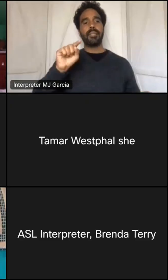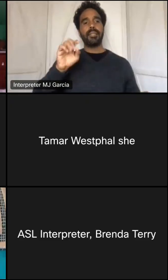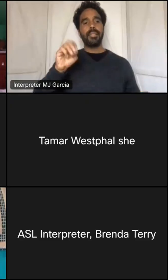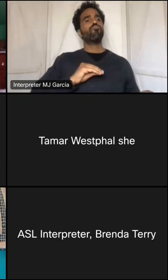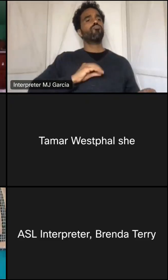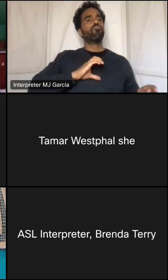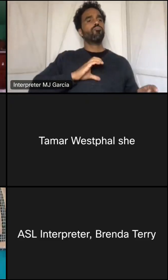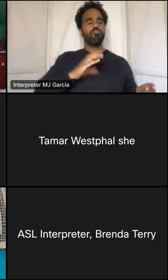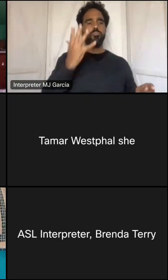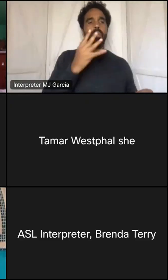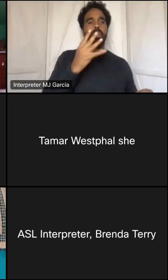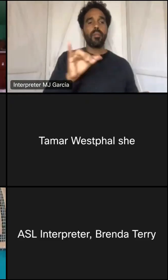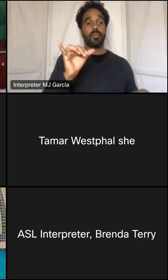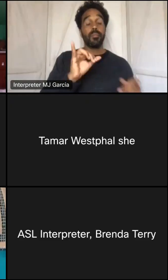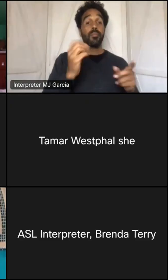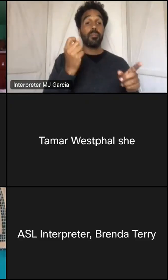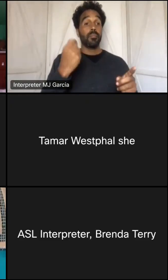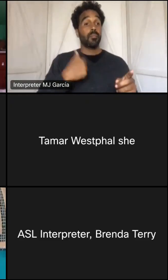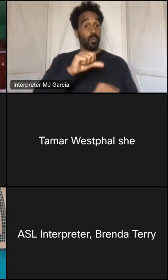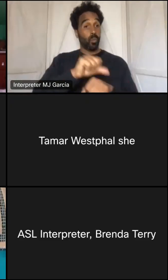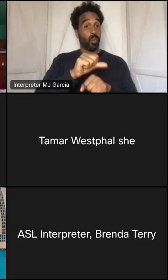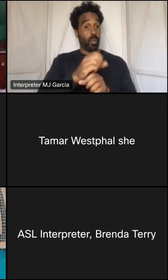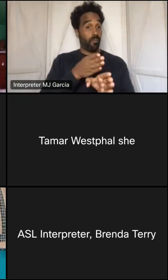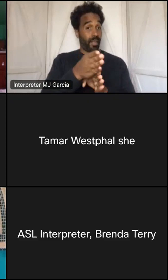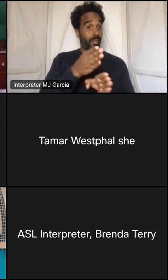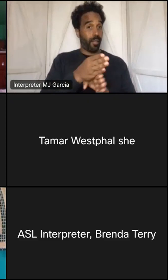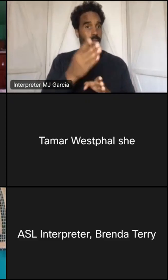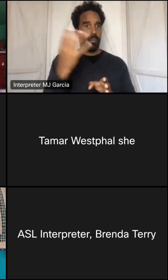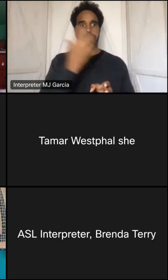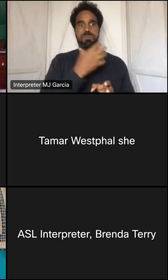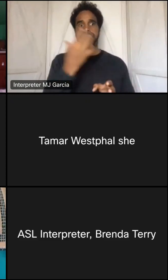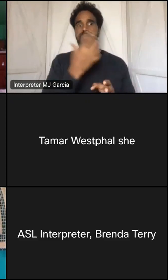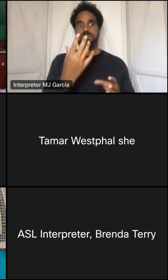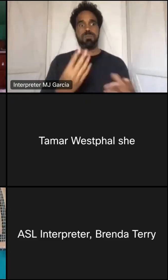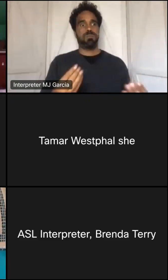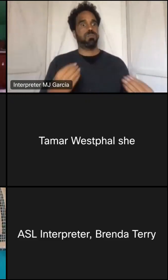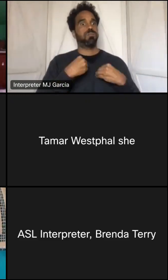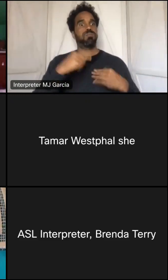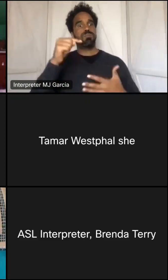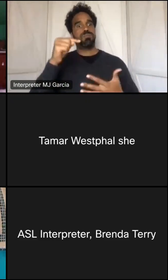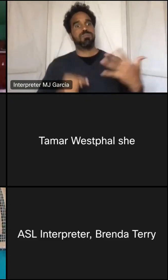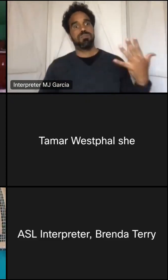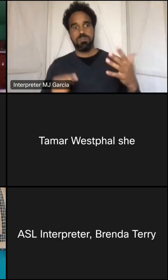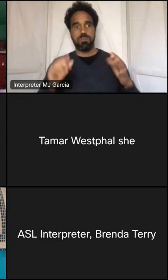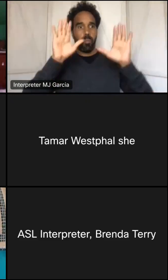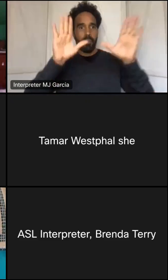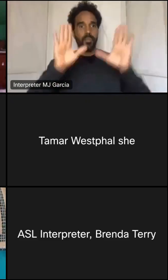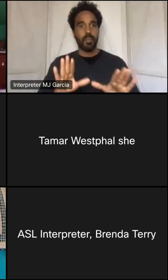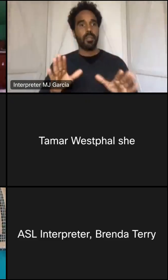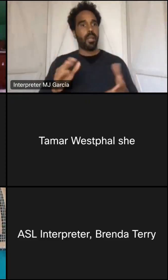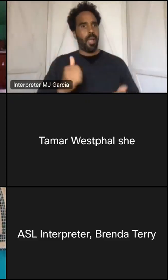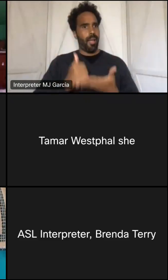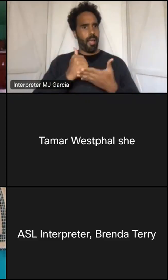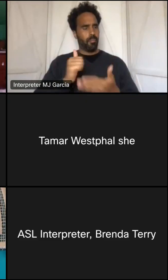that working in this field has enriched me and has, just empowered me to take a stand, as I